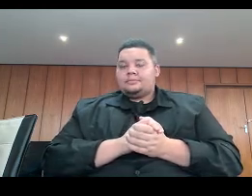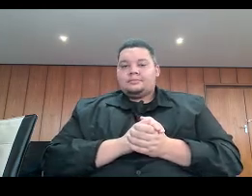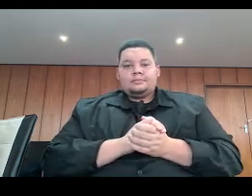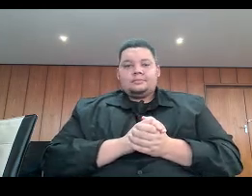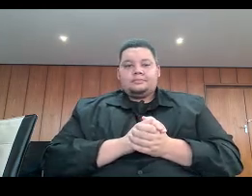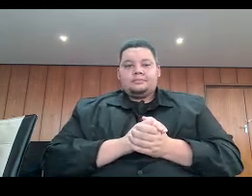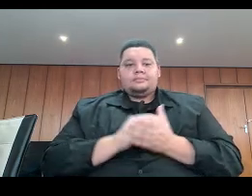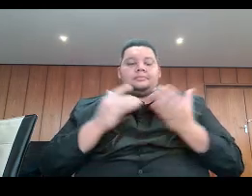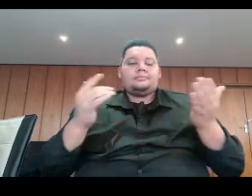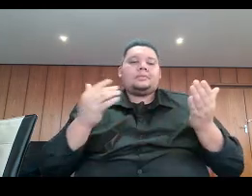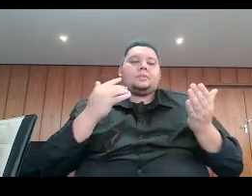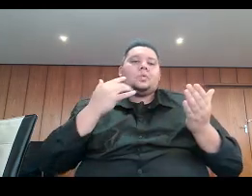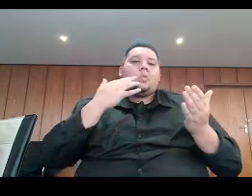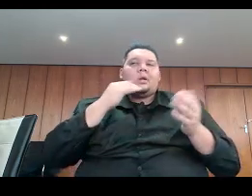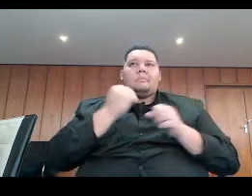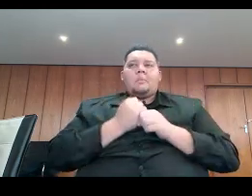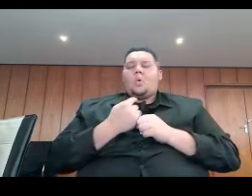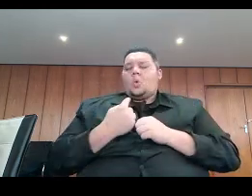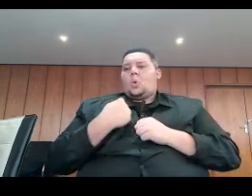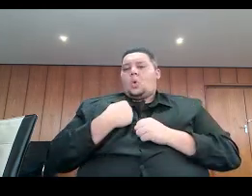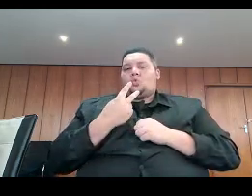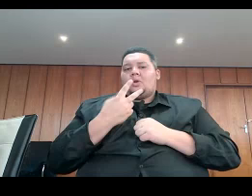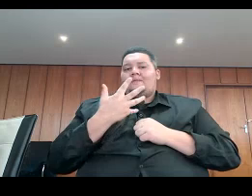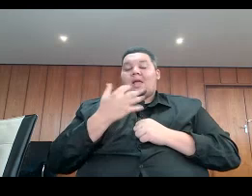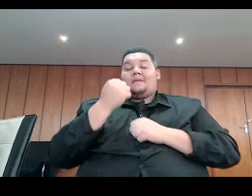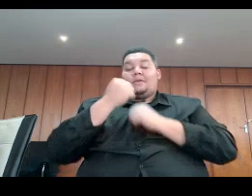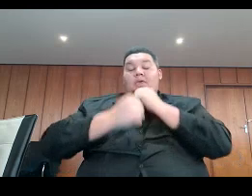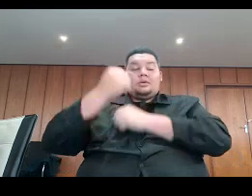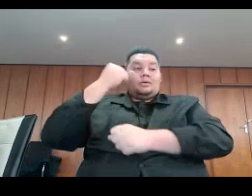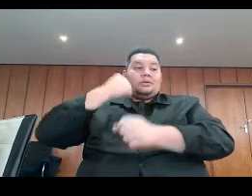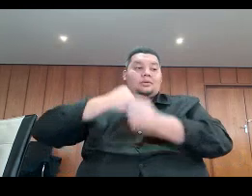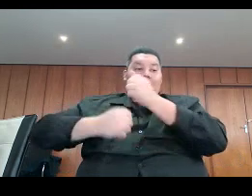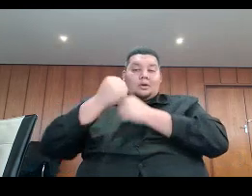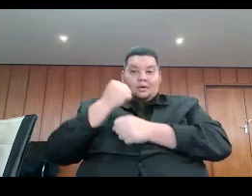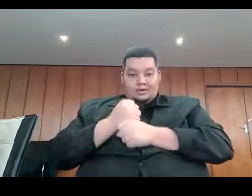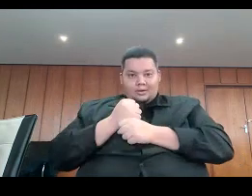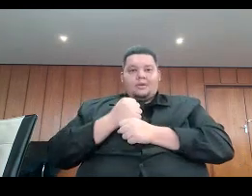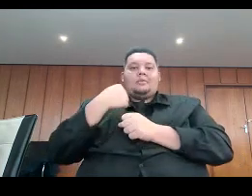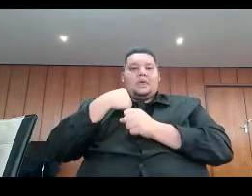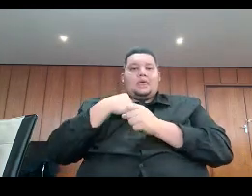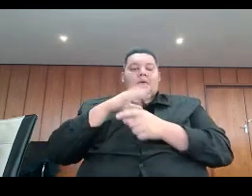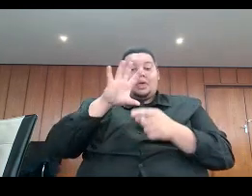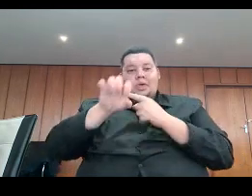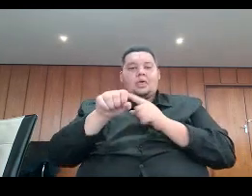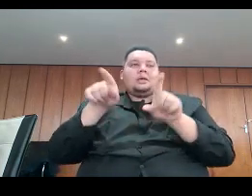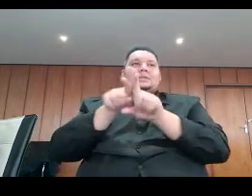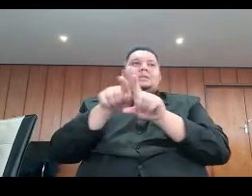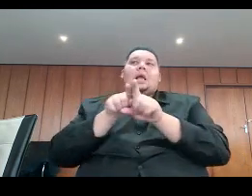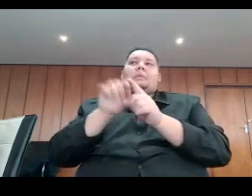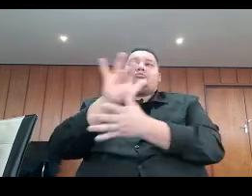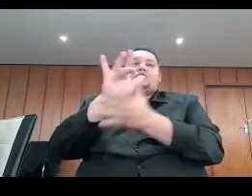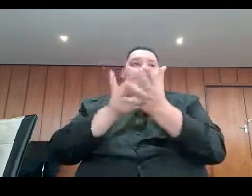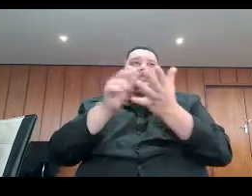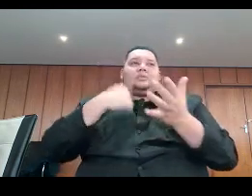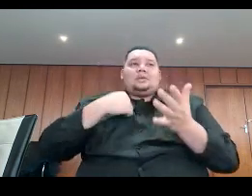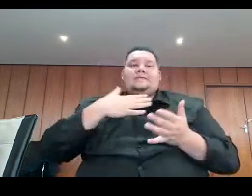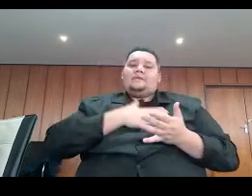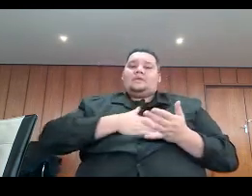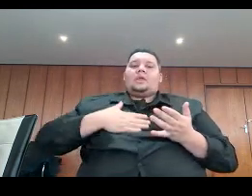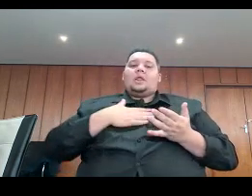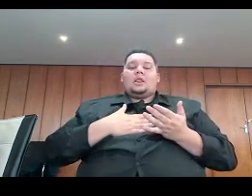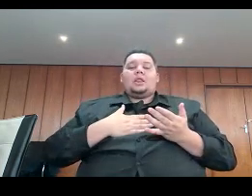when it was about 25 years ago when I found myself in exactly that same position of feeling like